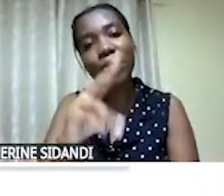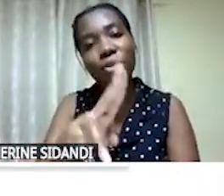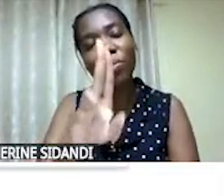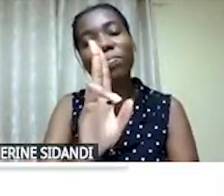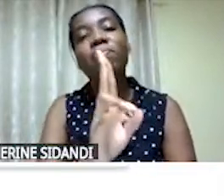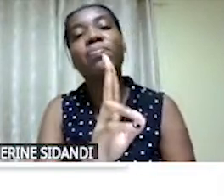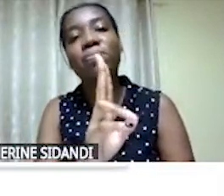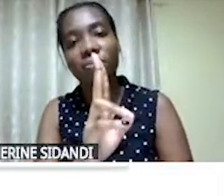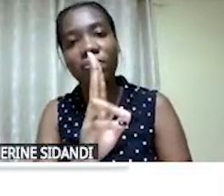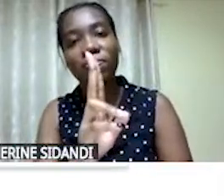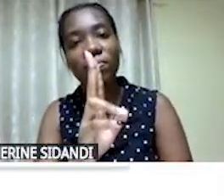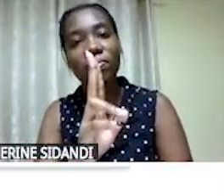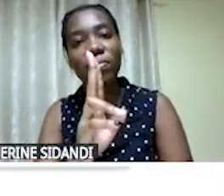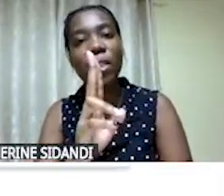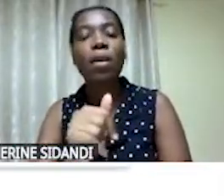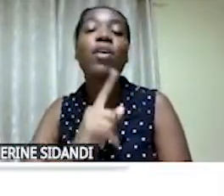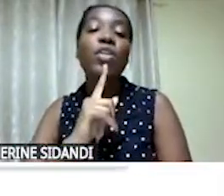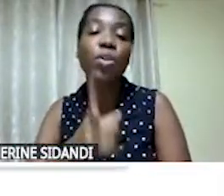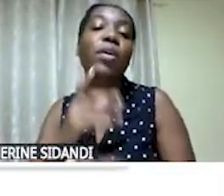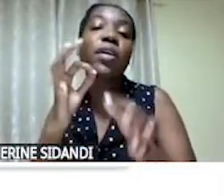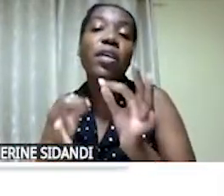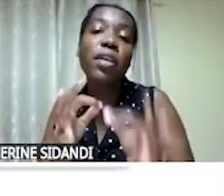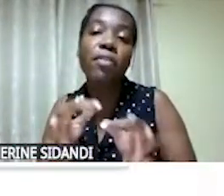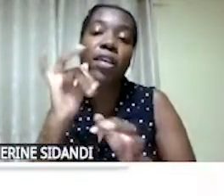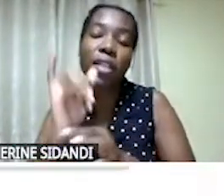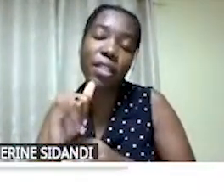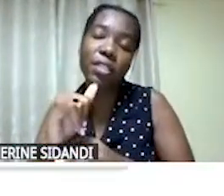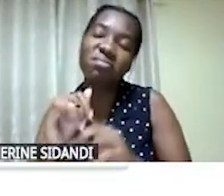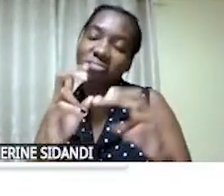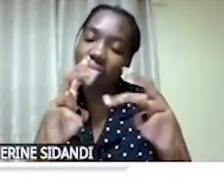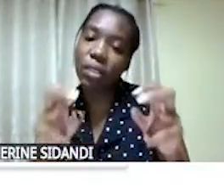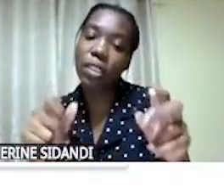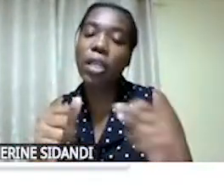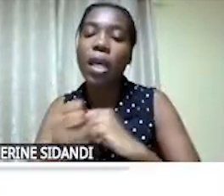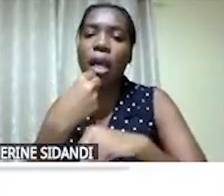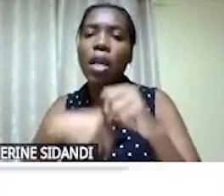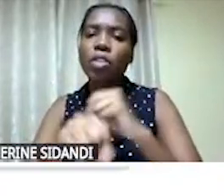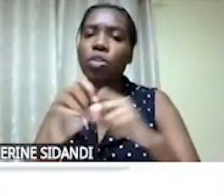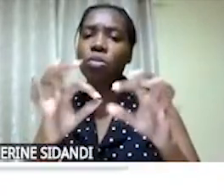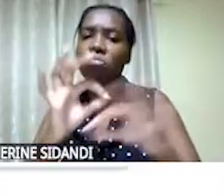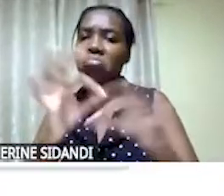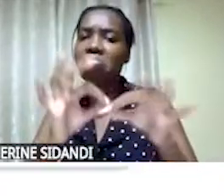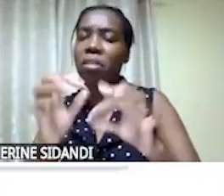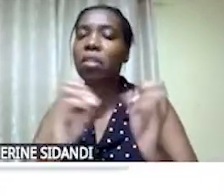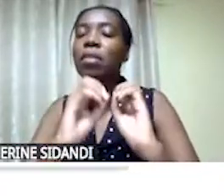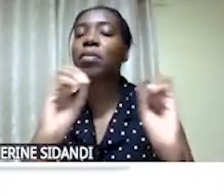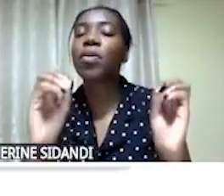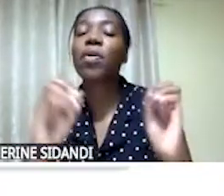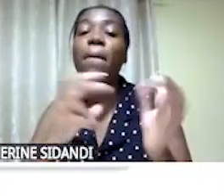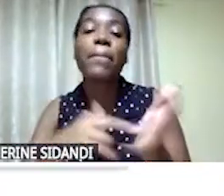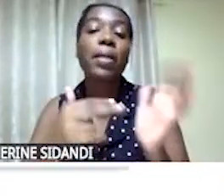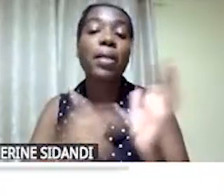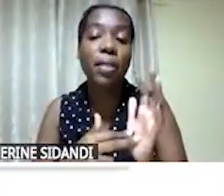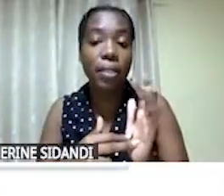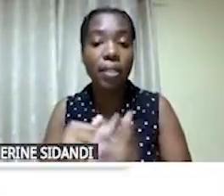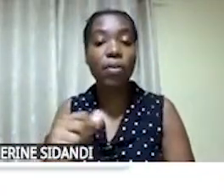if execution is not done appropriately. So as I said, a strategy is not a